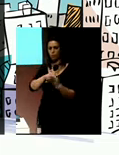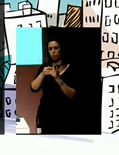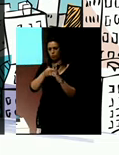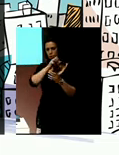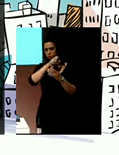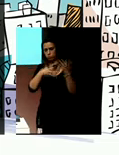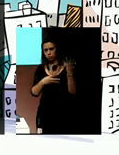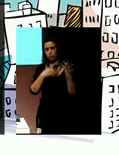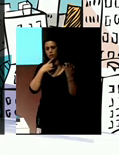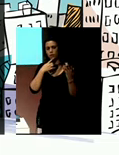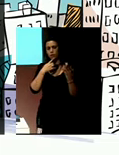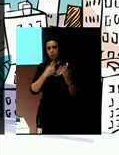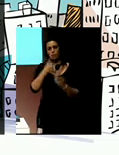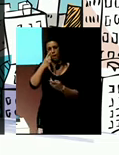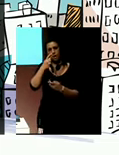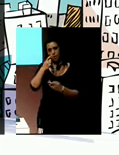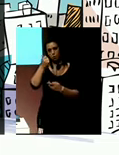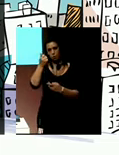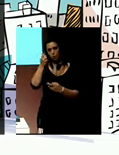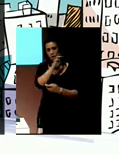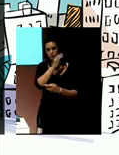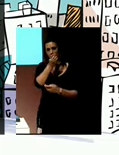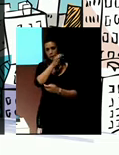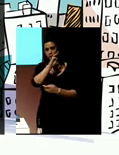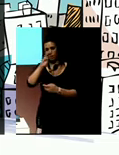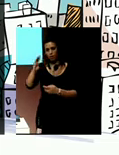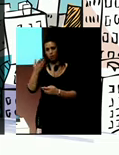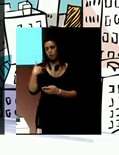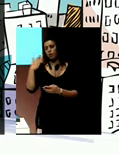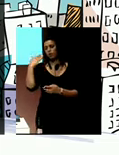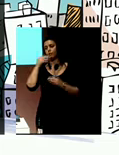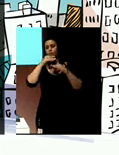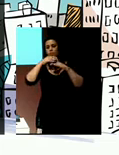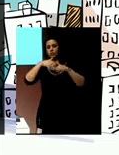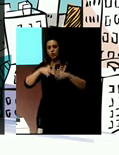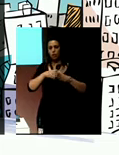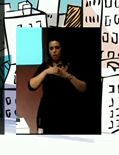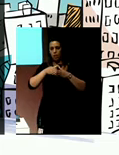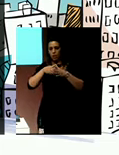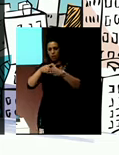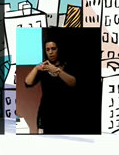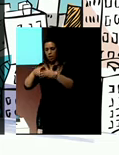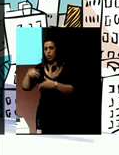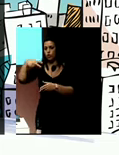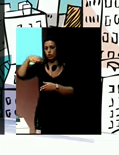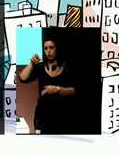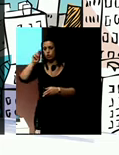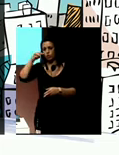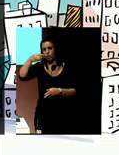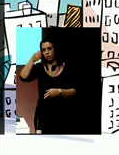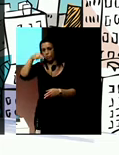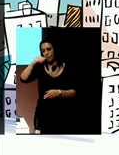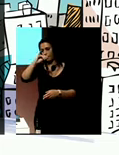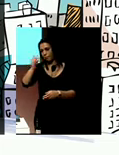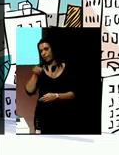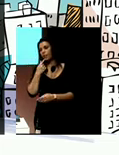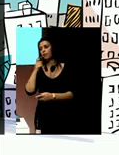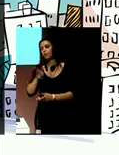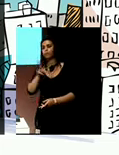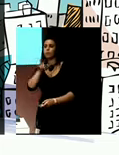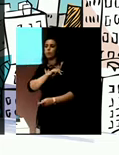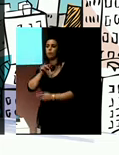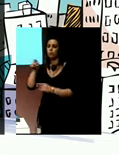people. They have received different awards on application on the Normandy disembarkment that was awarded